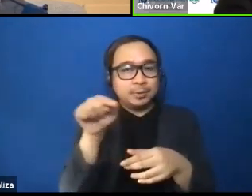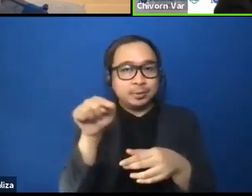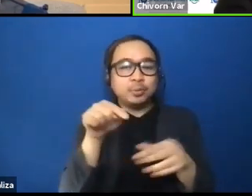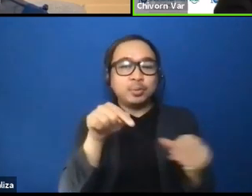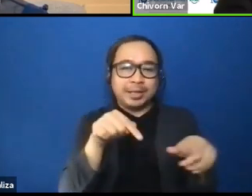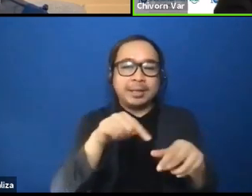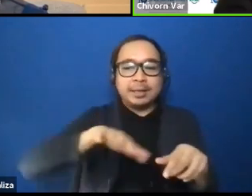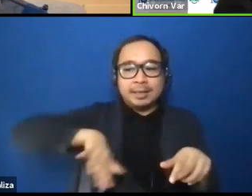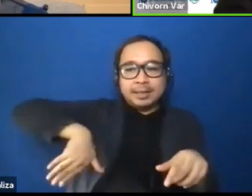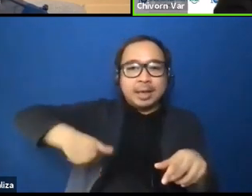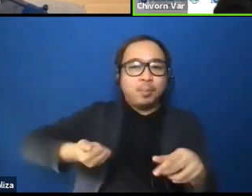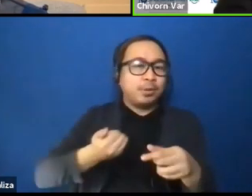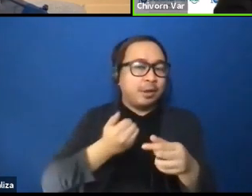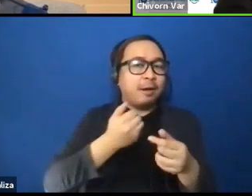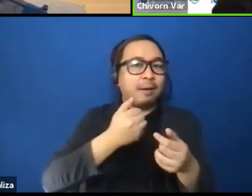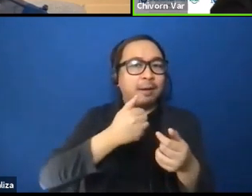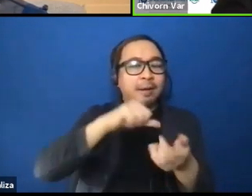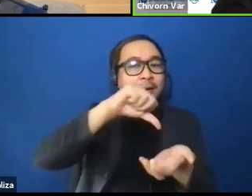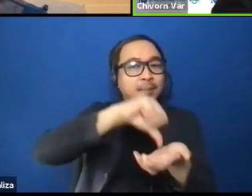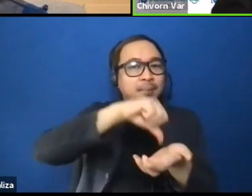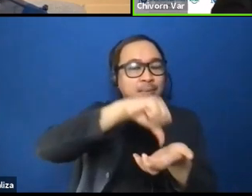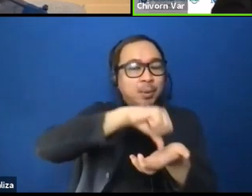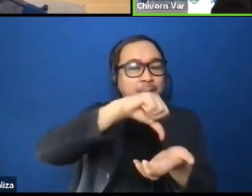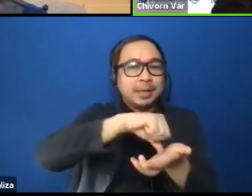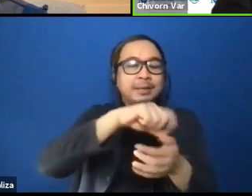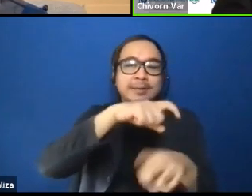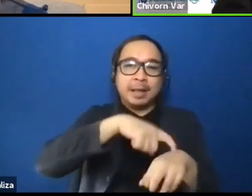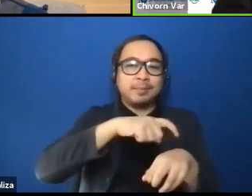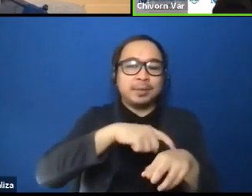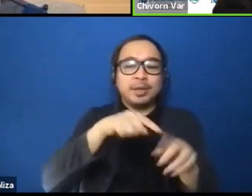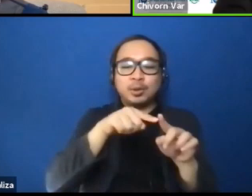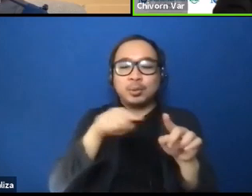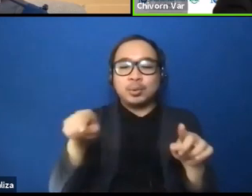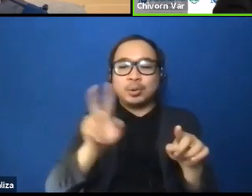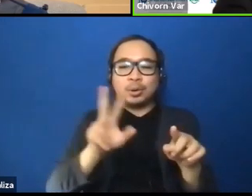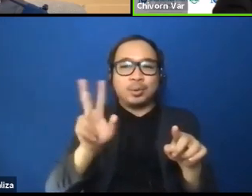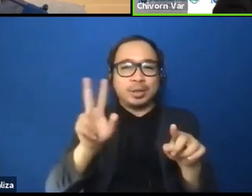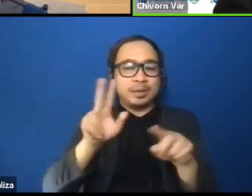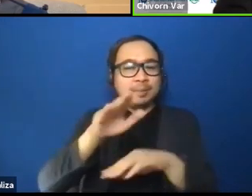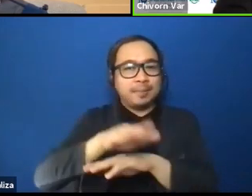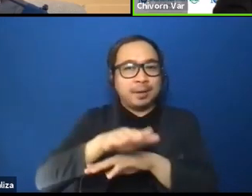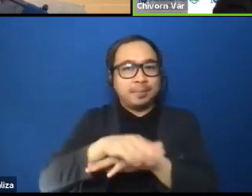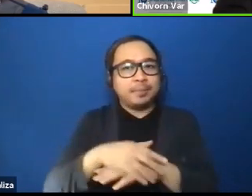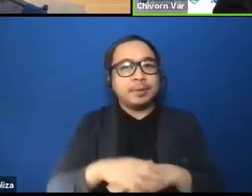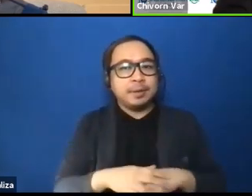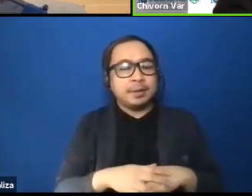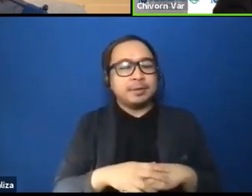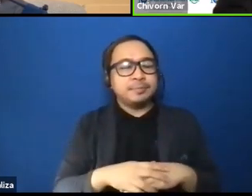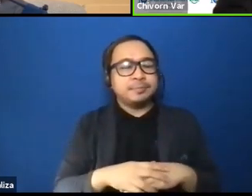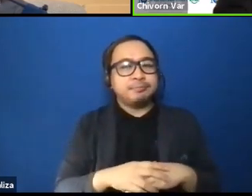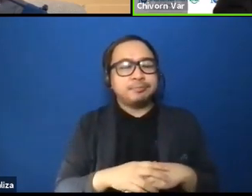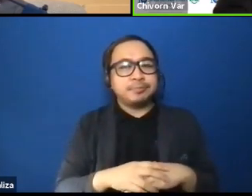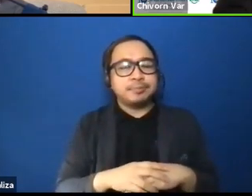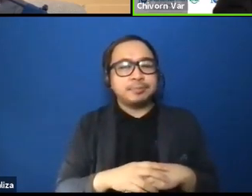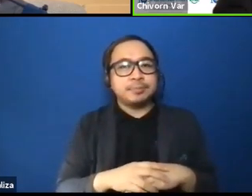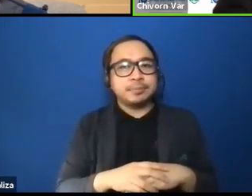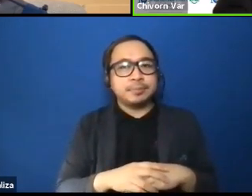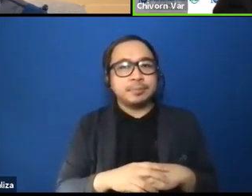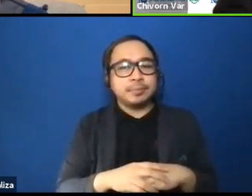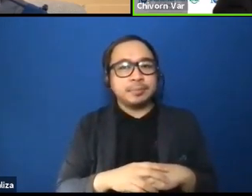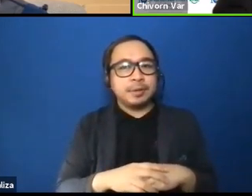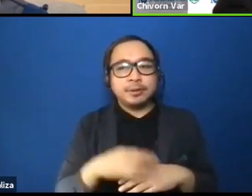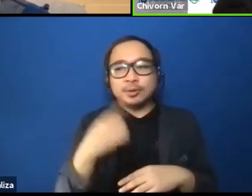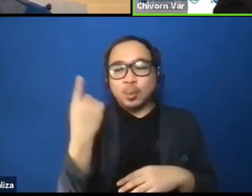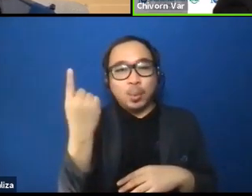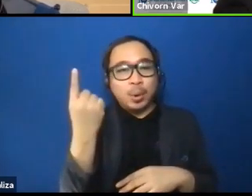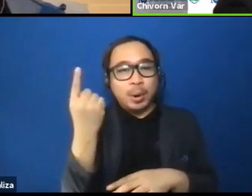time to 3 p.m. And then we don't have one of our speakers,